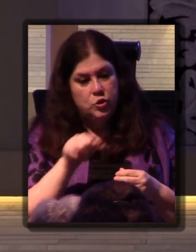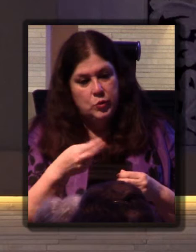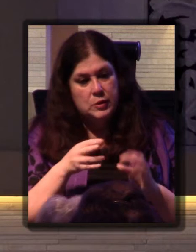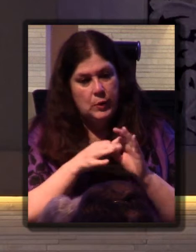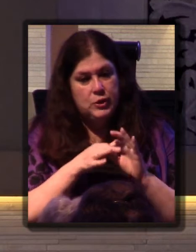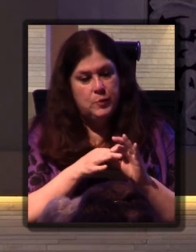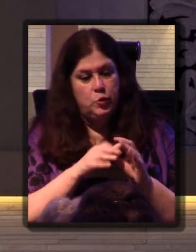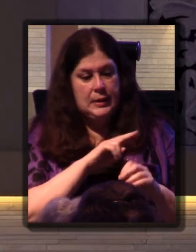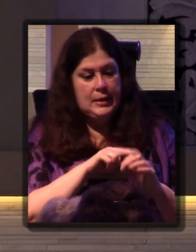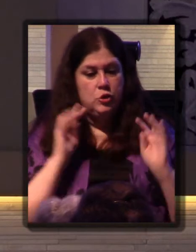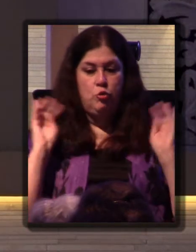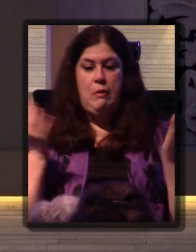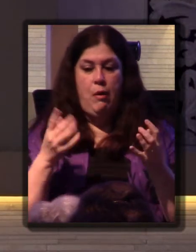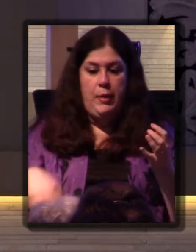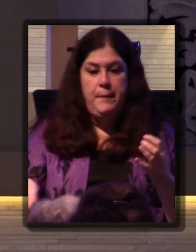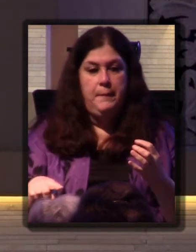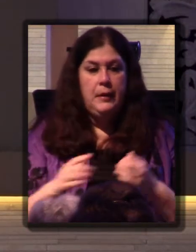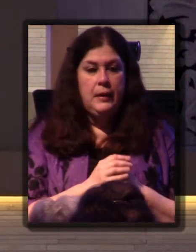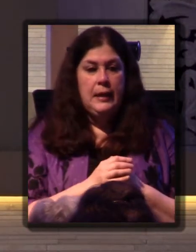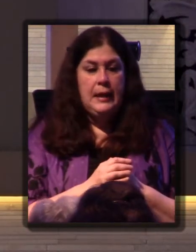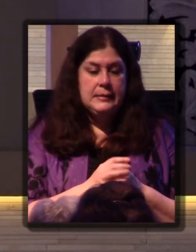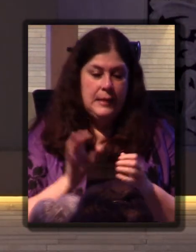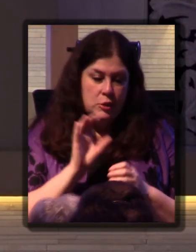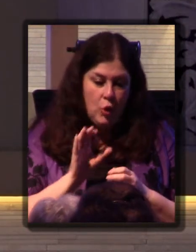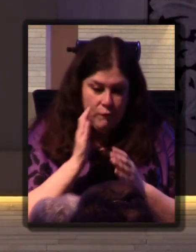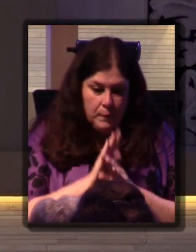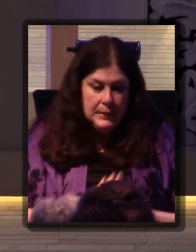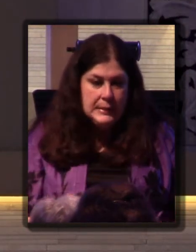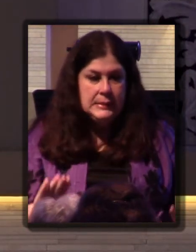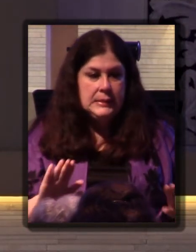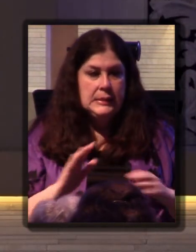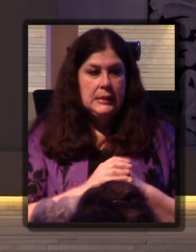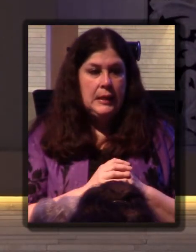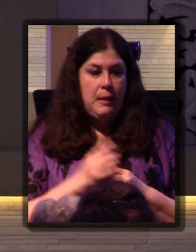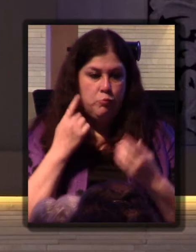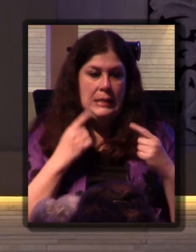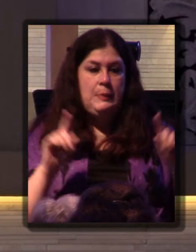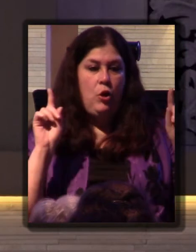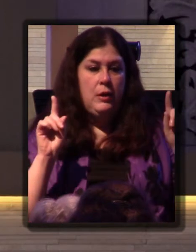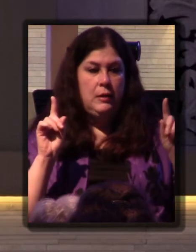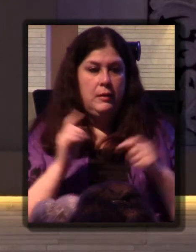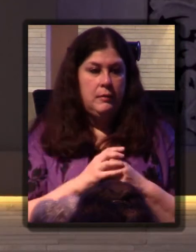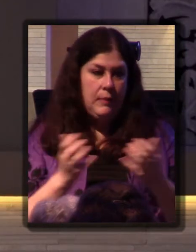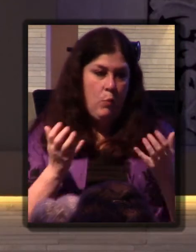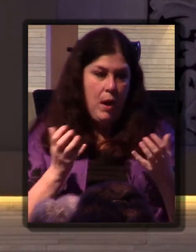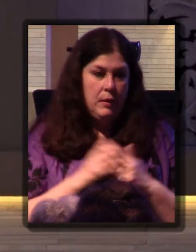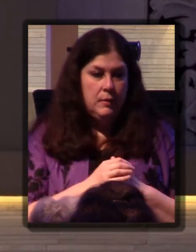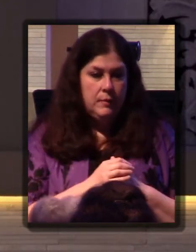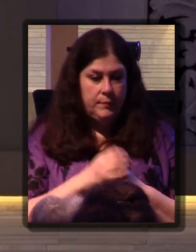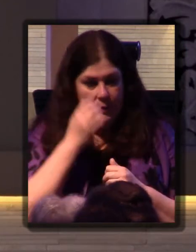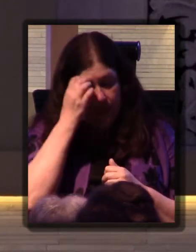relationship with the nations around them as they sought the peace and the prosperity that